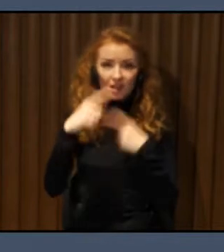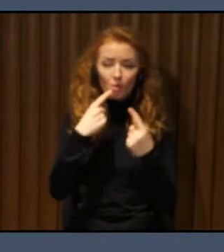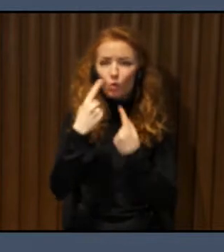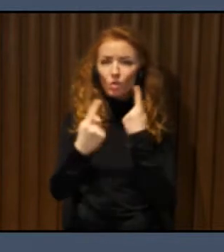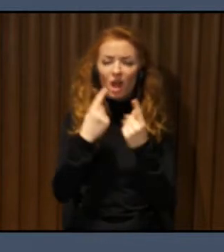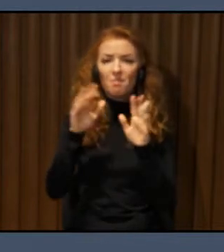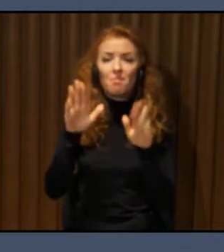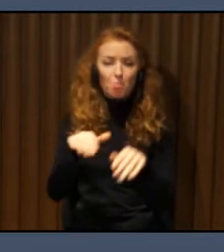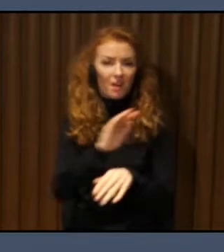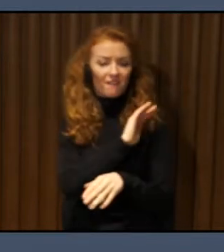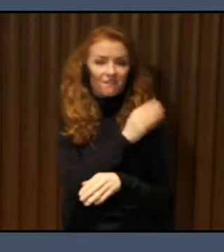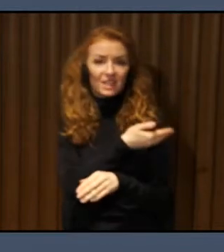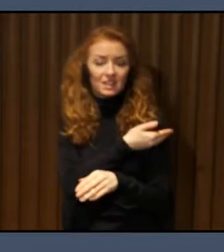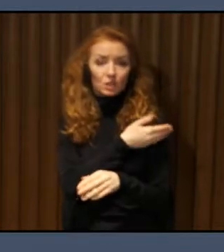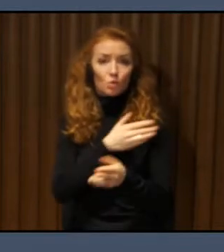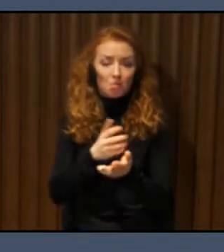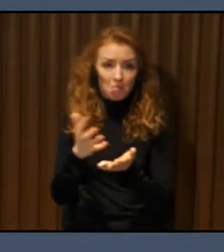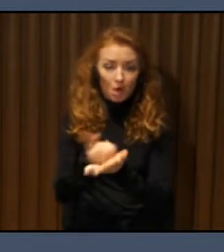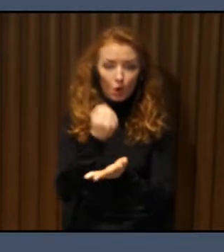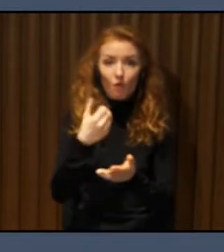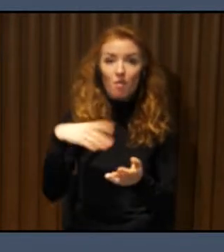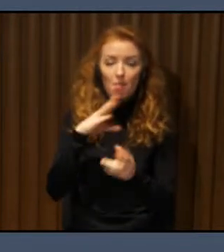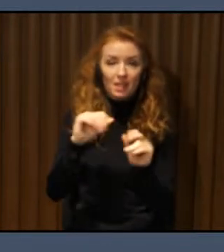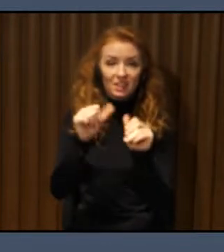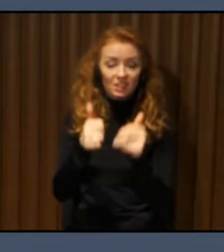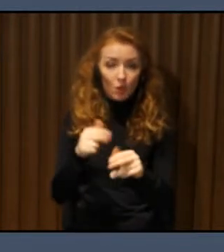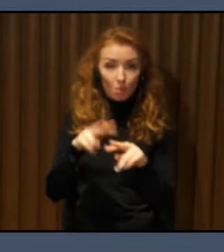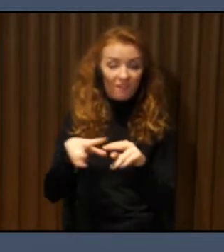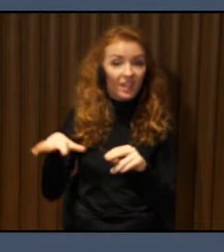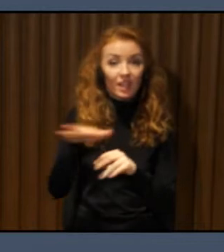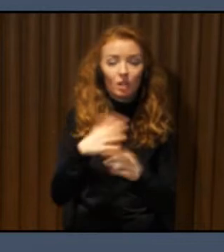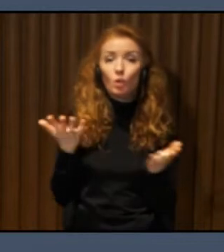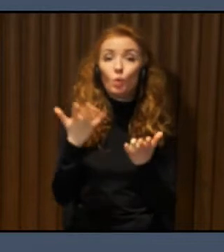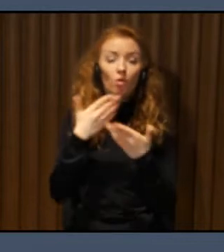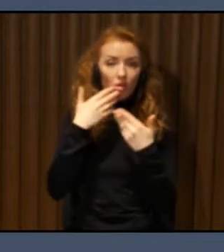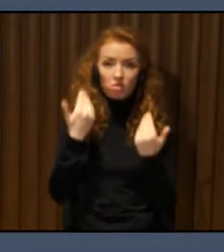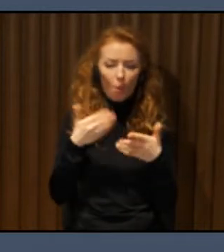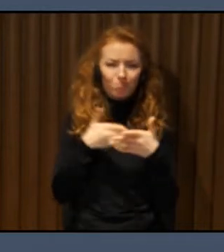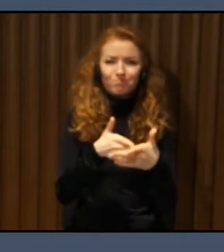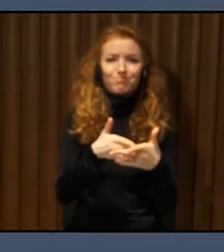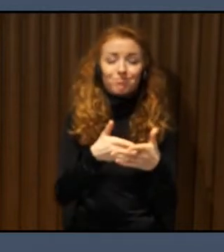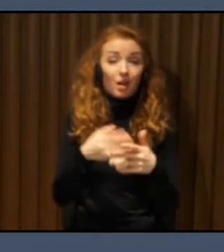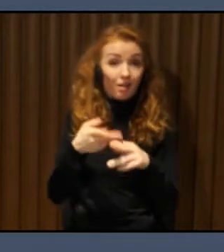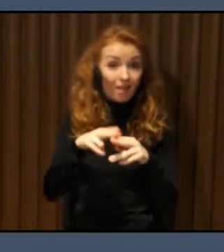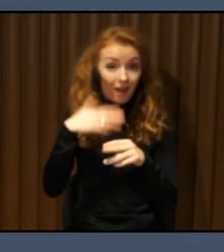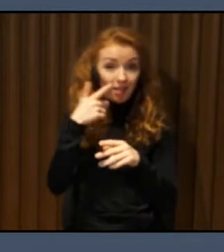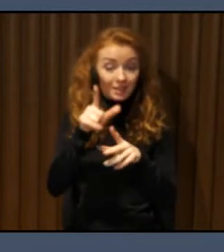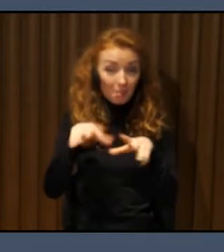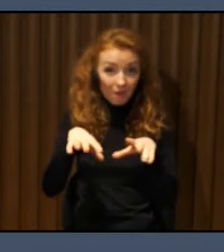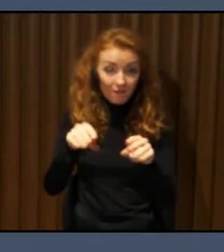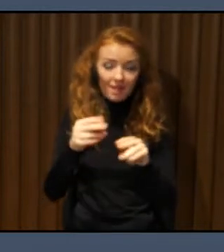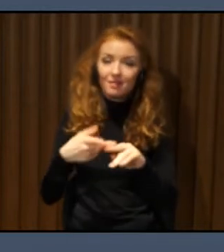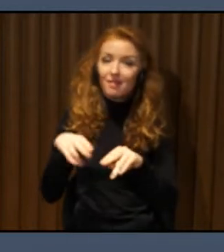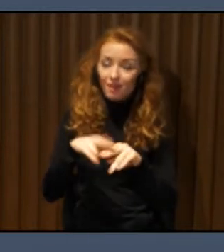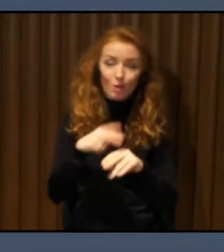environment with no barriers, but once you've done that, very often